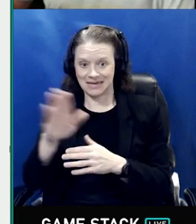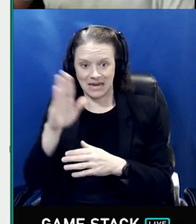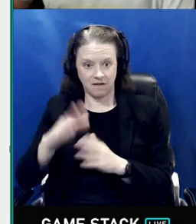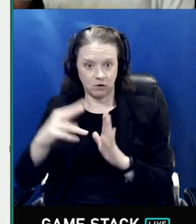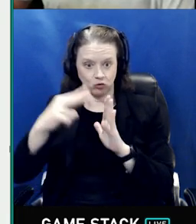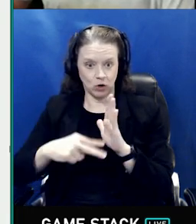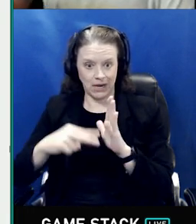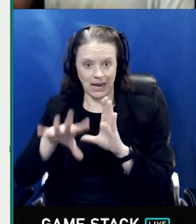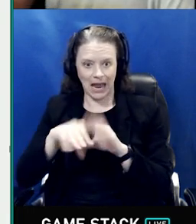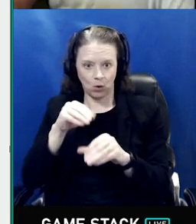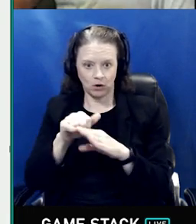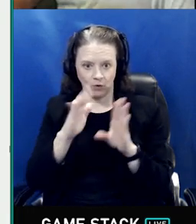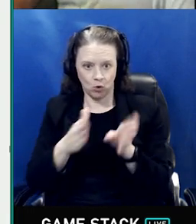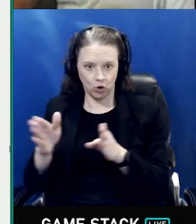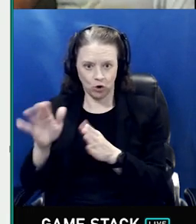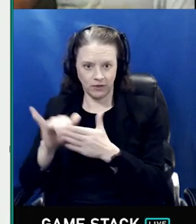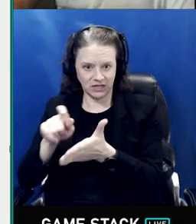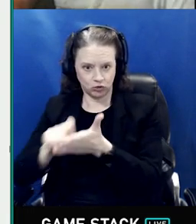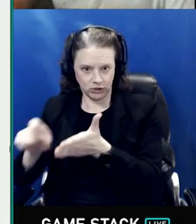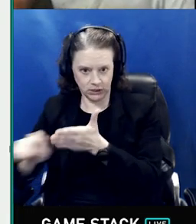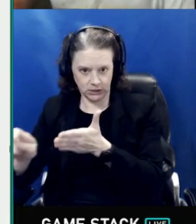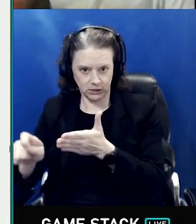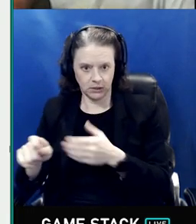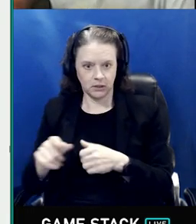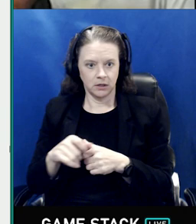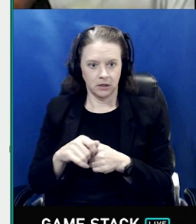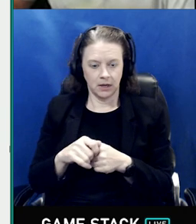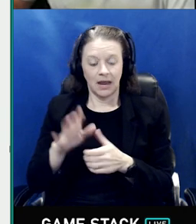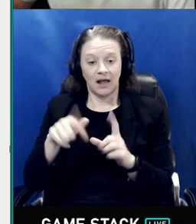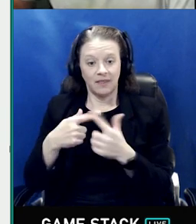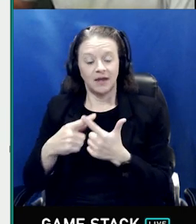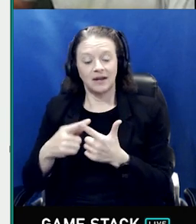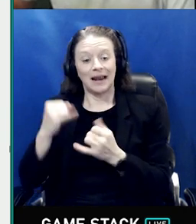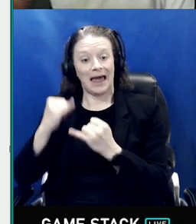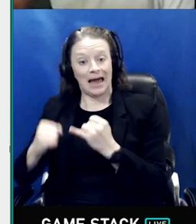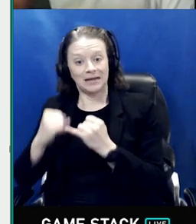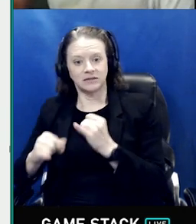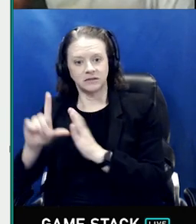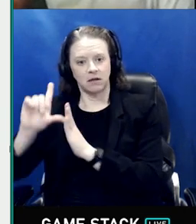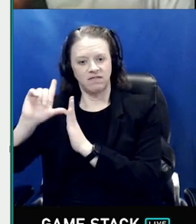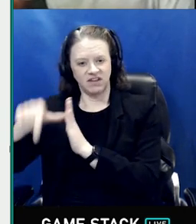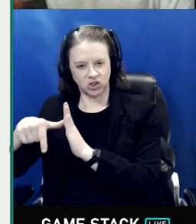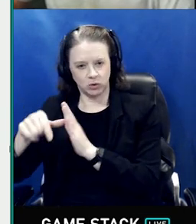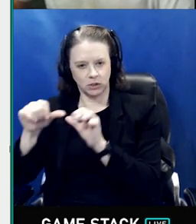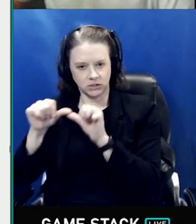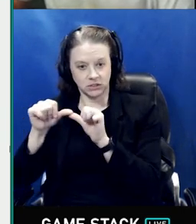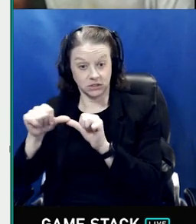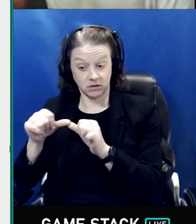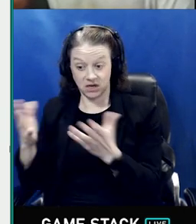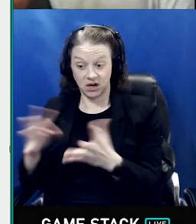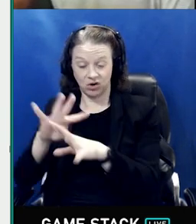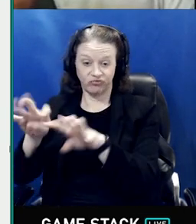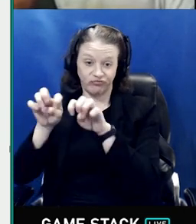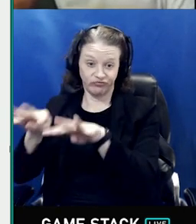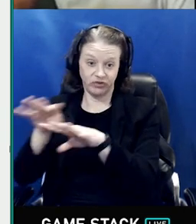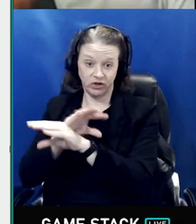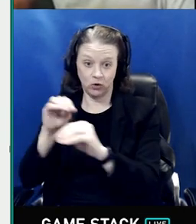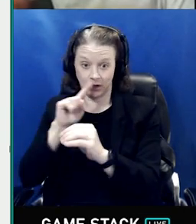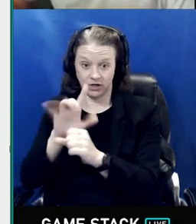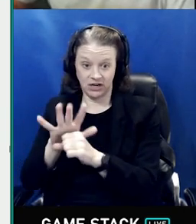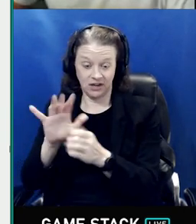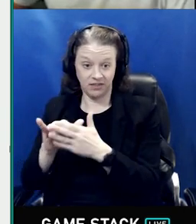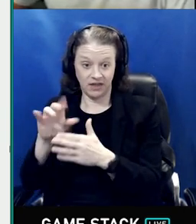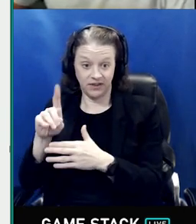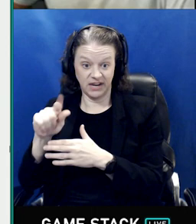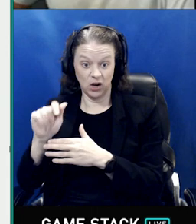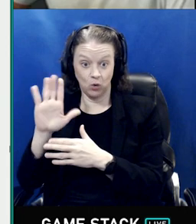written. And then last up is eventual consistency. And here, there's no guarantees that your data is going to be in any particular order or